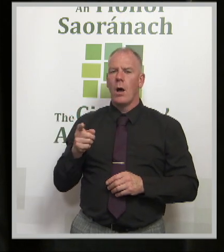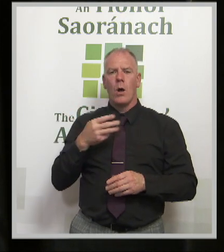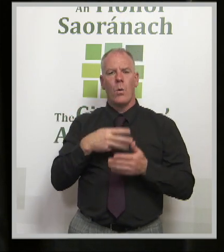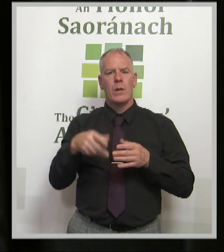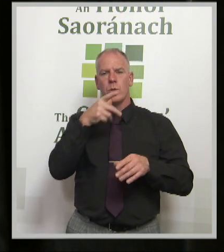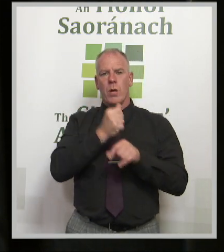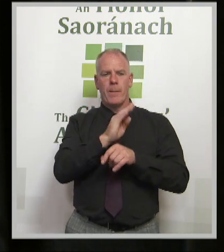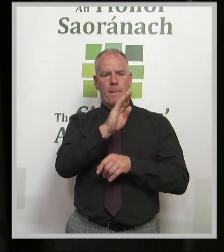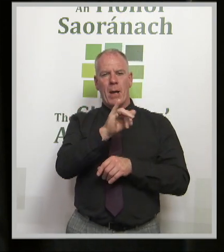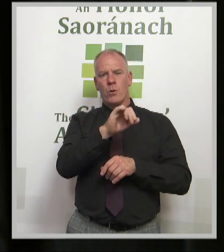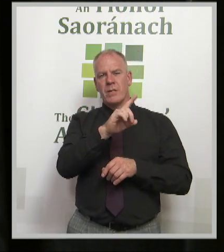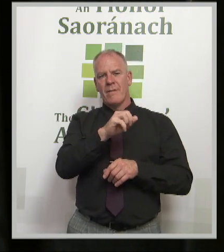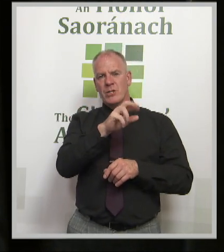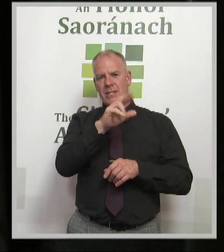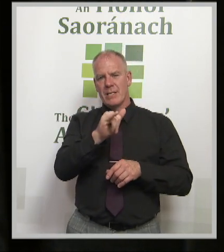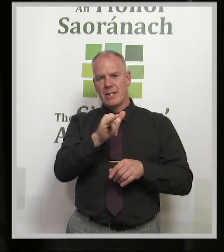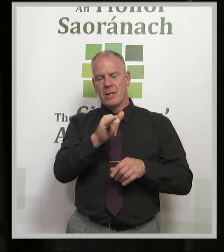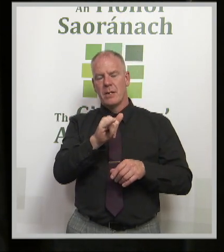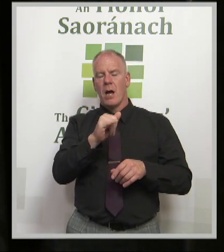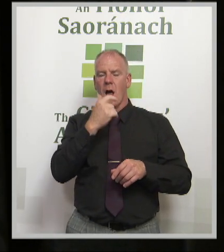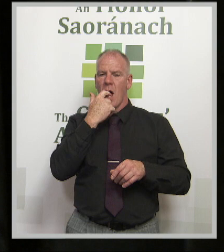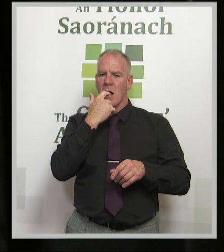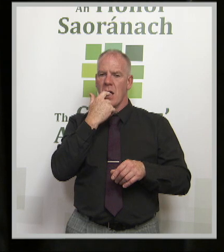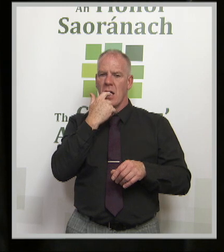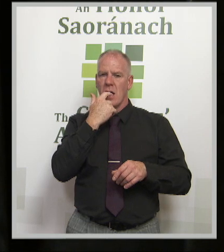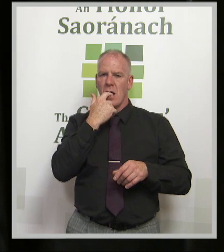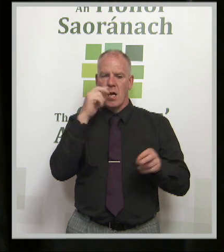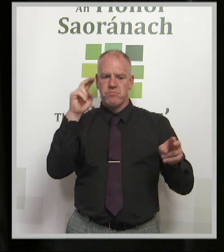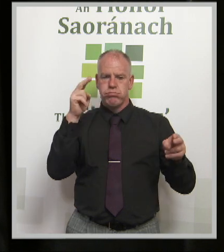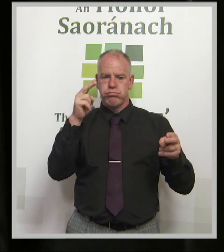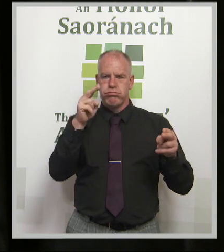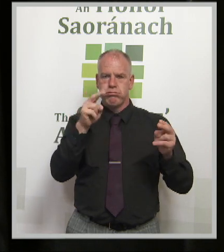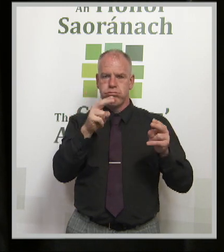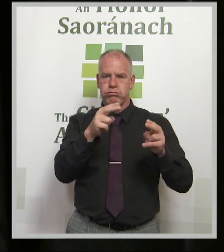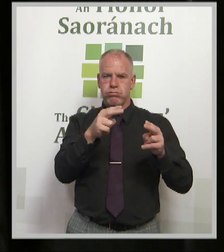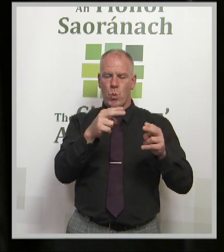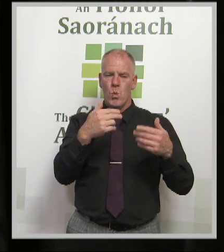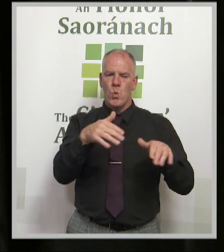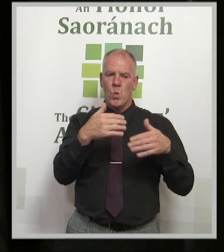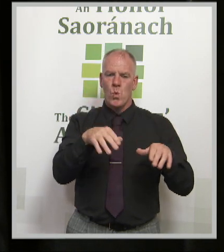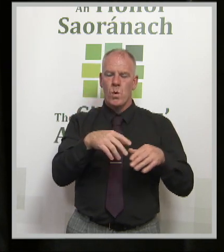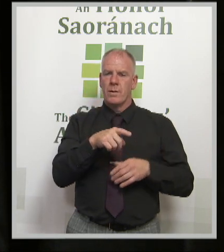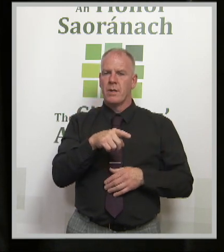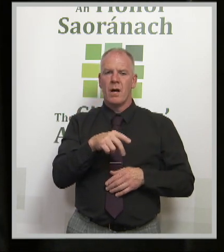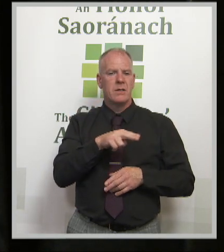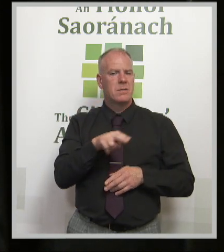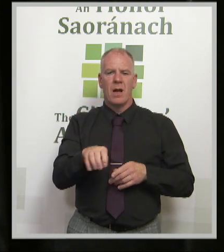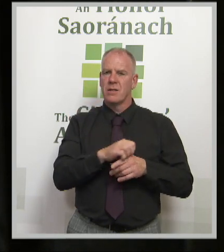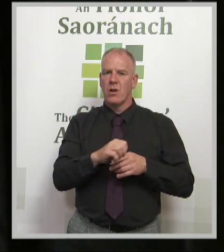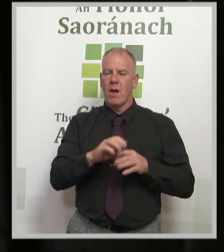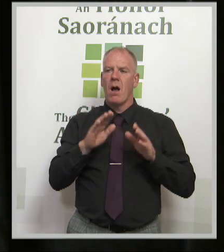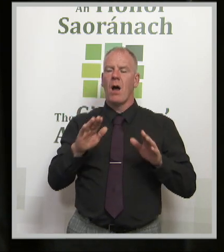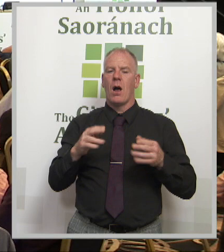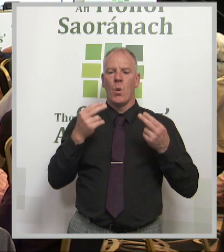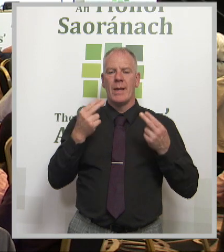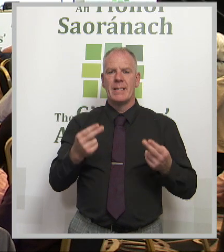of biodiversity, we're dealing with seriously depleted nature. So it's not enough to say we need